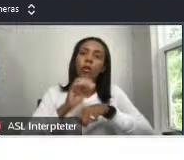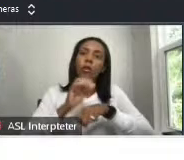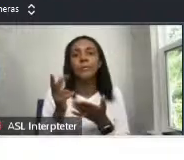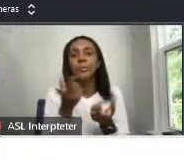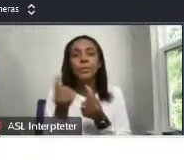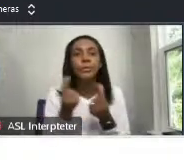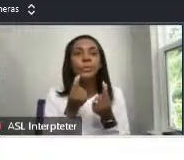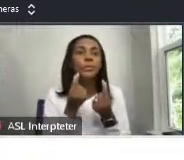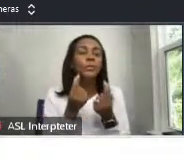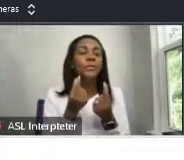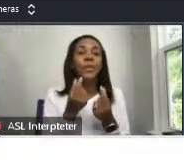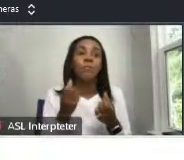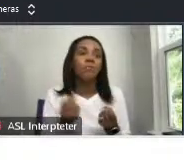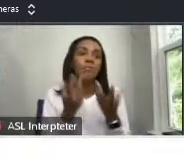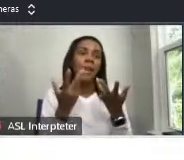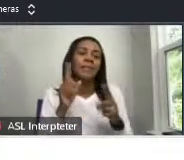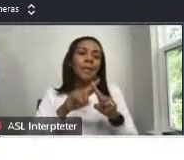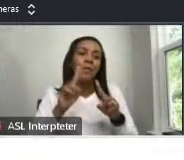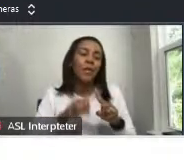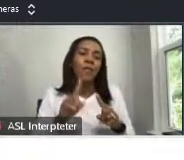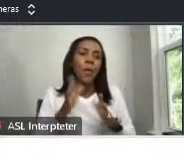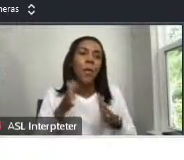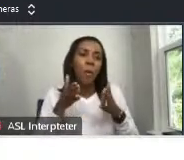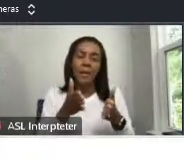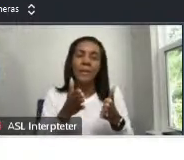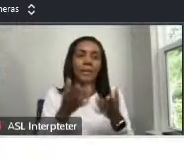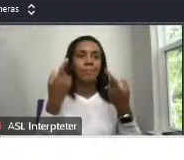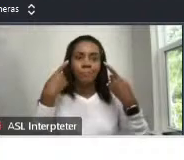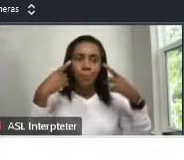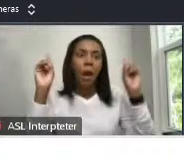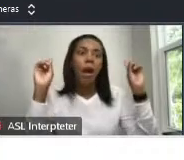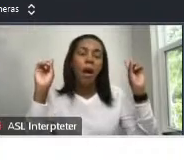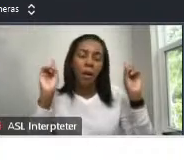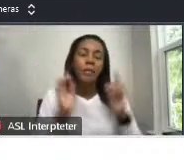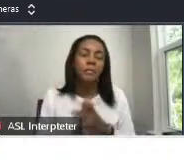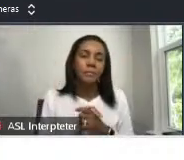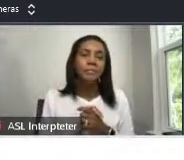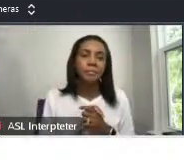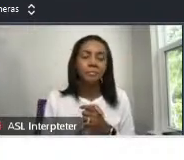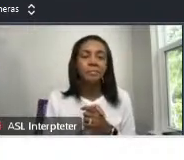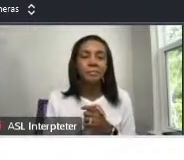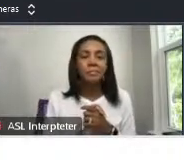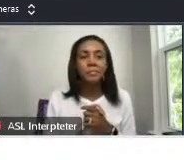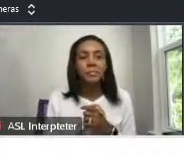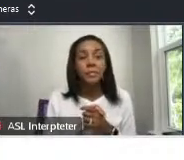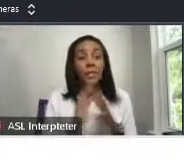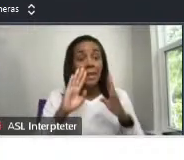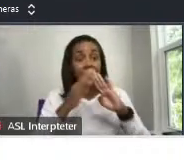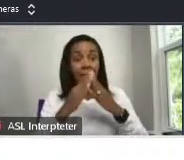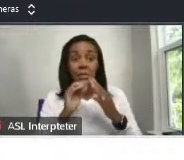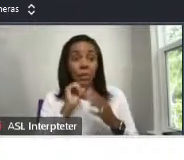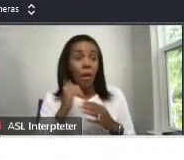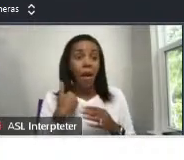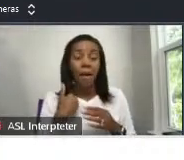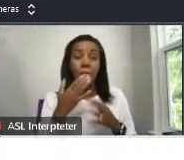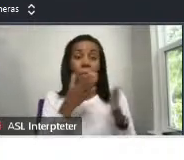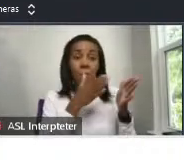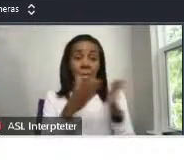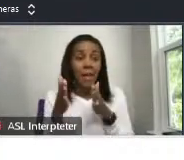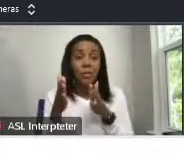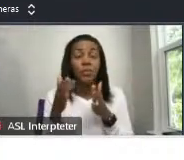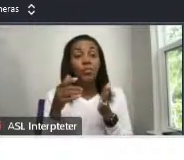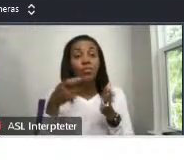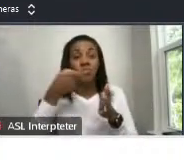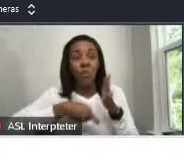of ways to skin a cat, and figuring out how to do that in the best possible way is important. The city has no plans to charge for